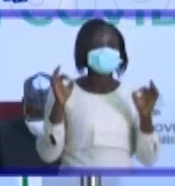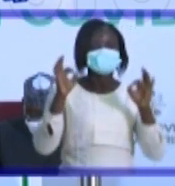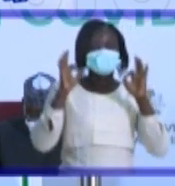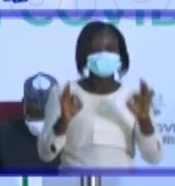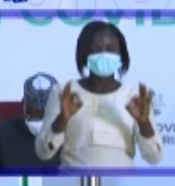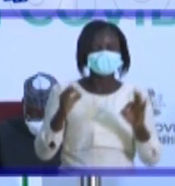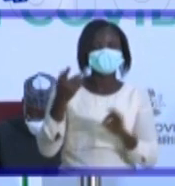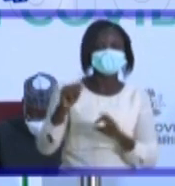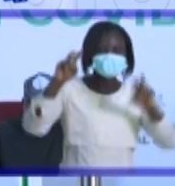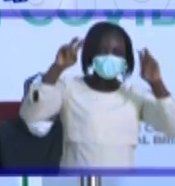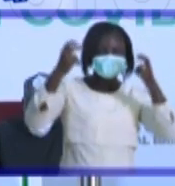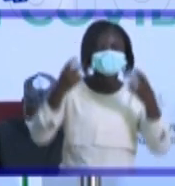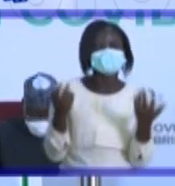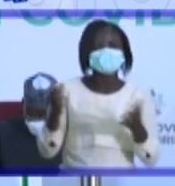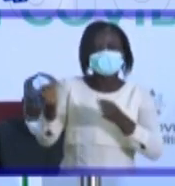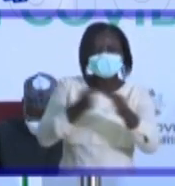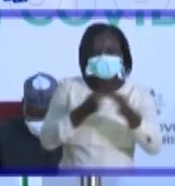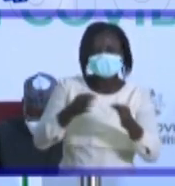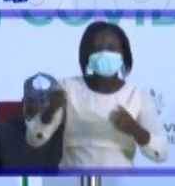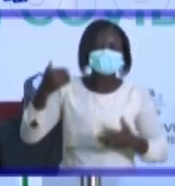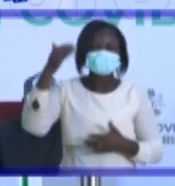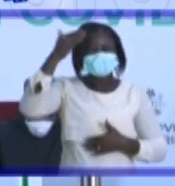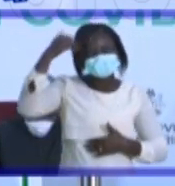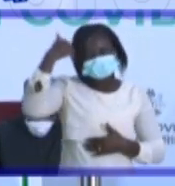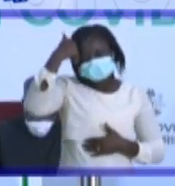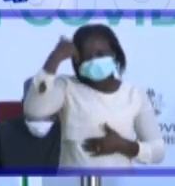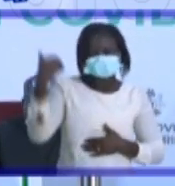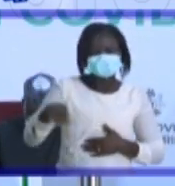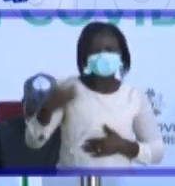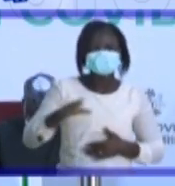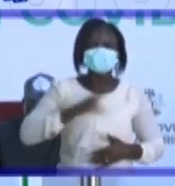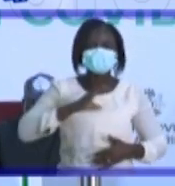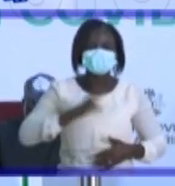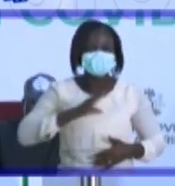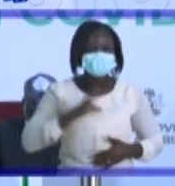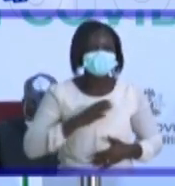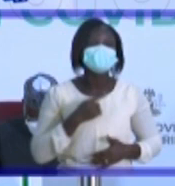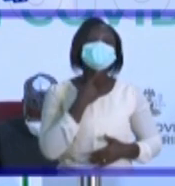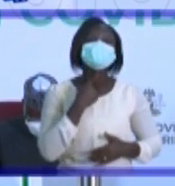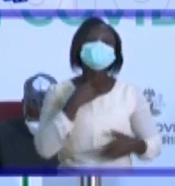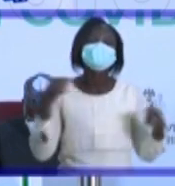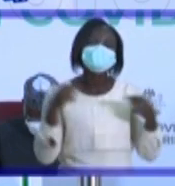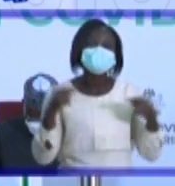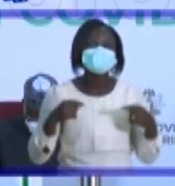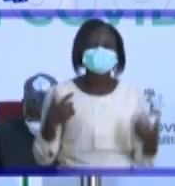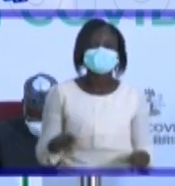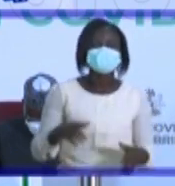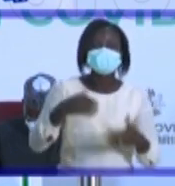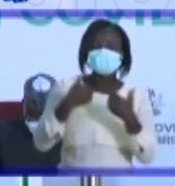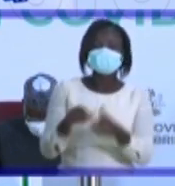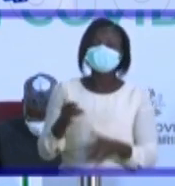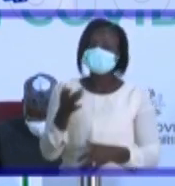definition of fever, cough, sore throat, loss of sense of smell or